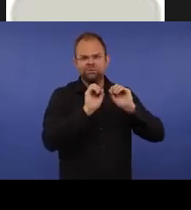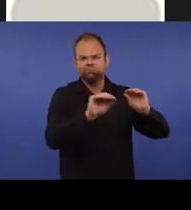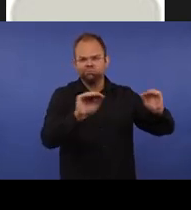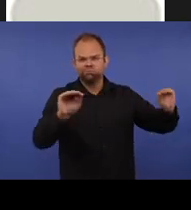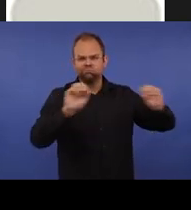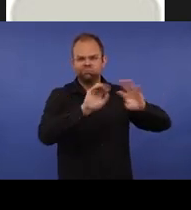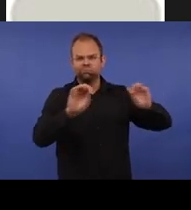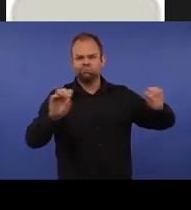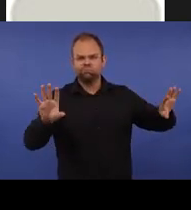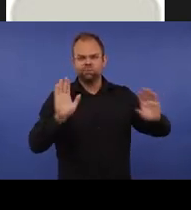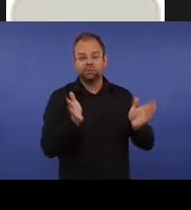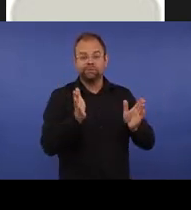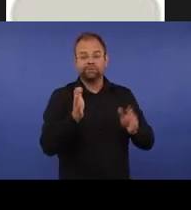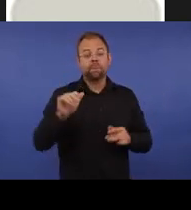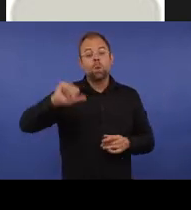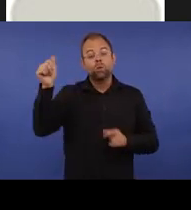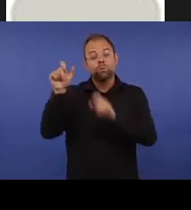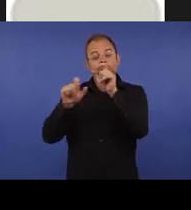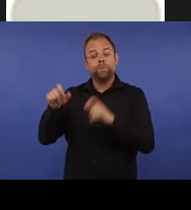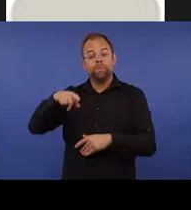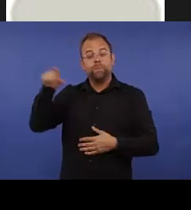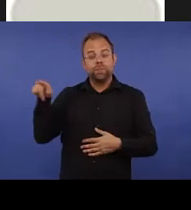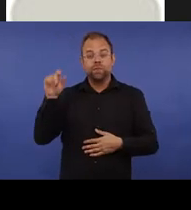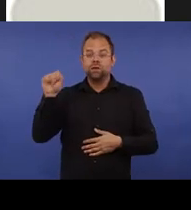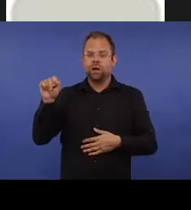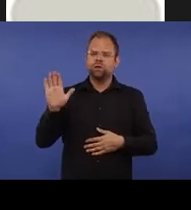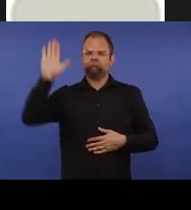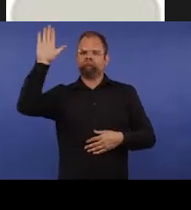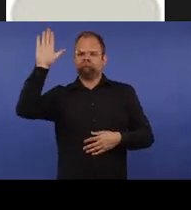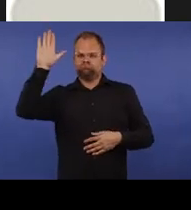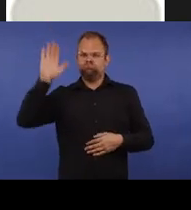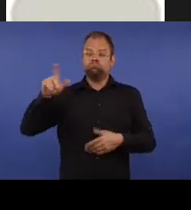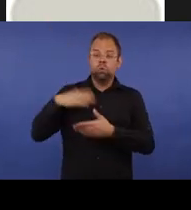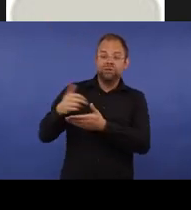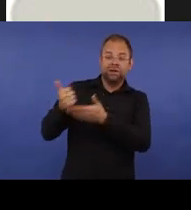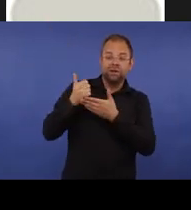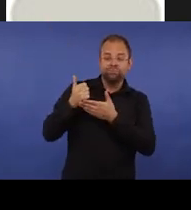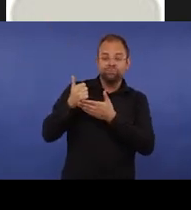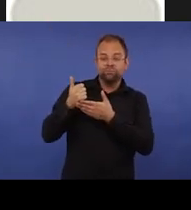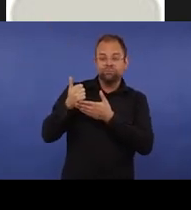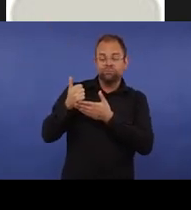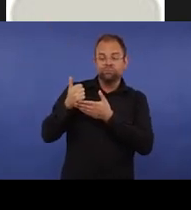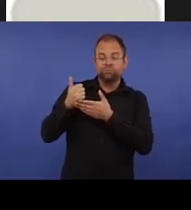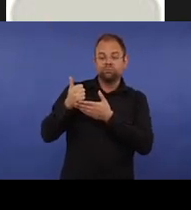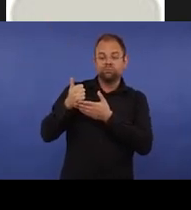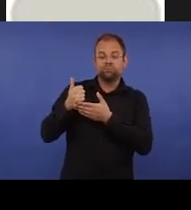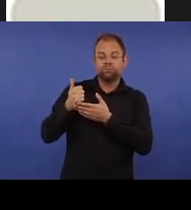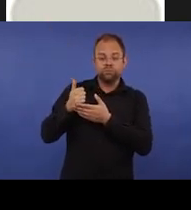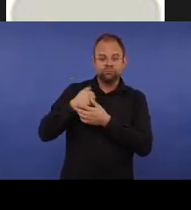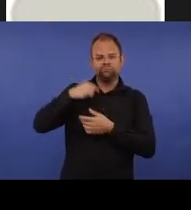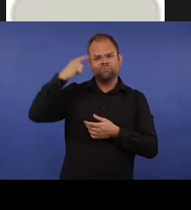is so important to be able to identify someone that you know and trust who can be your ally.